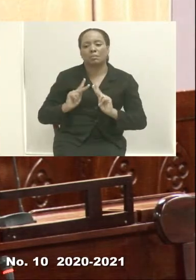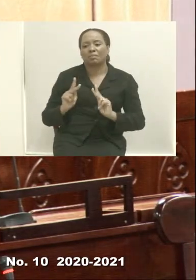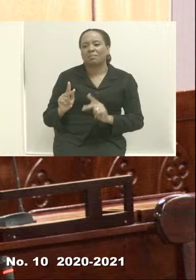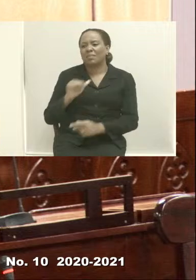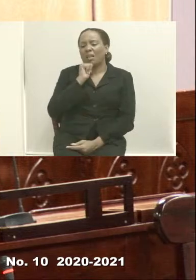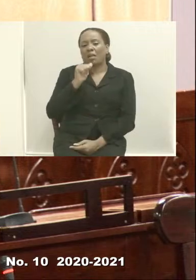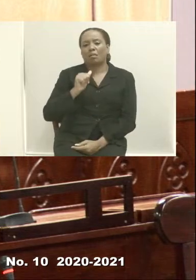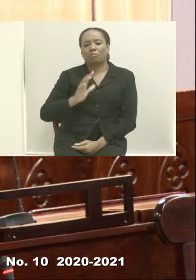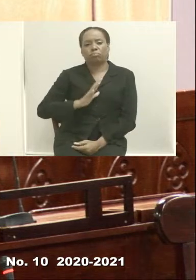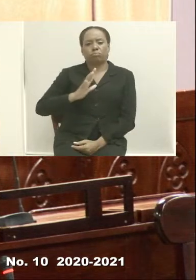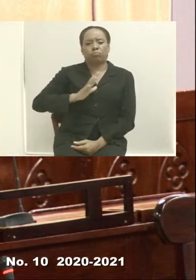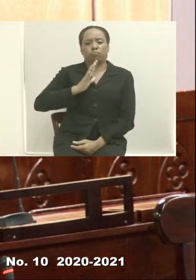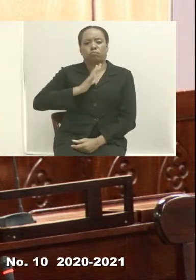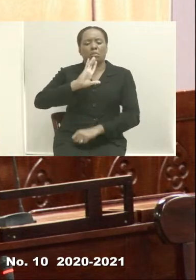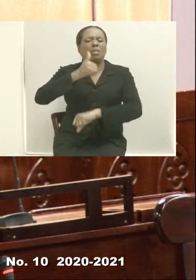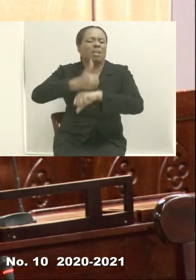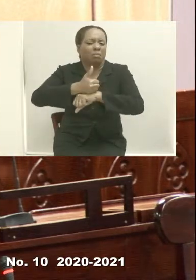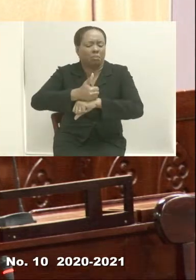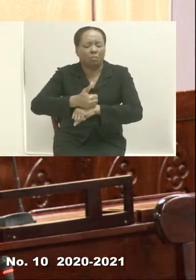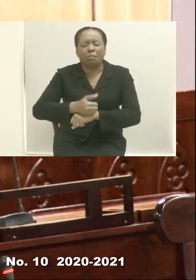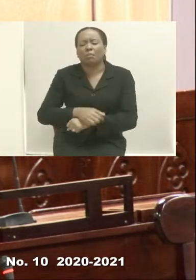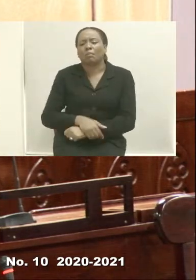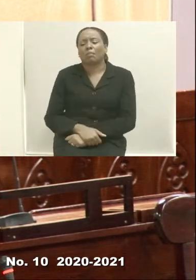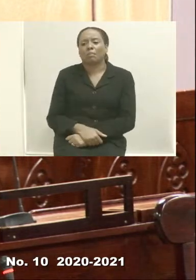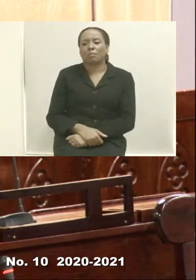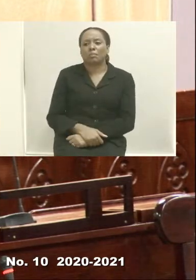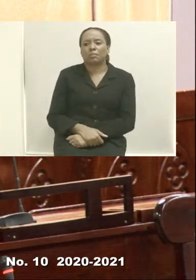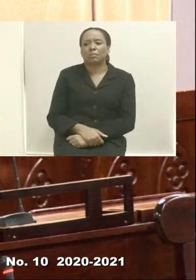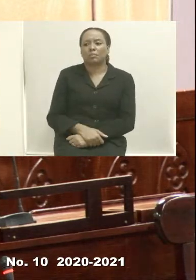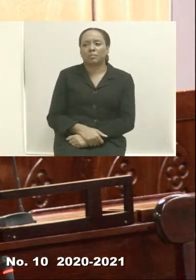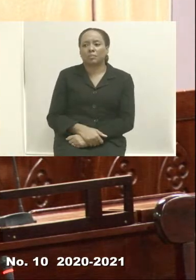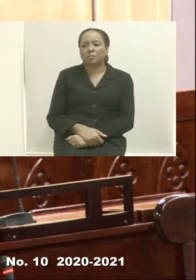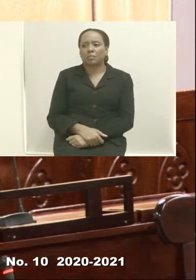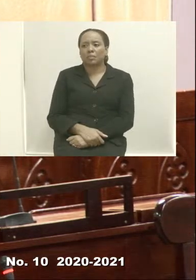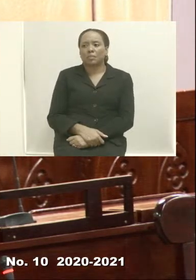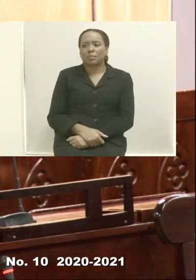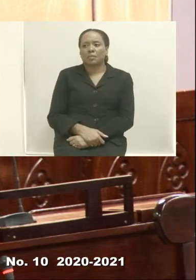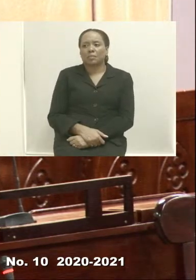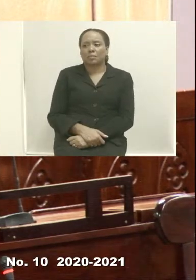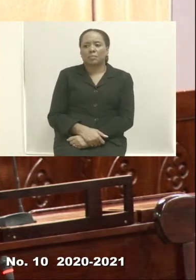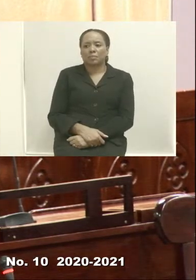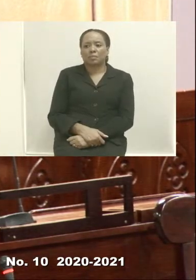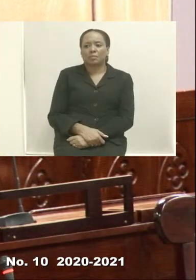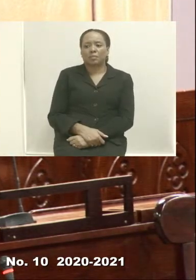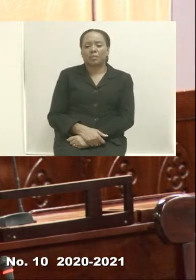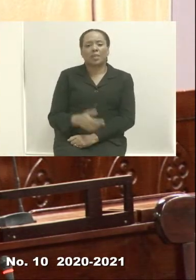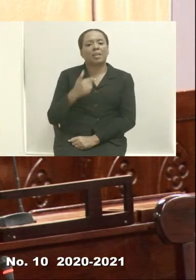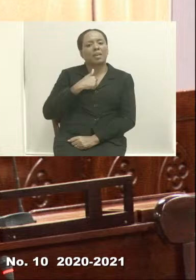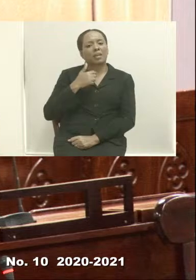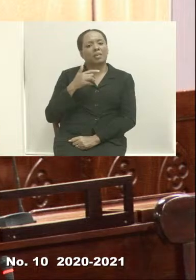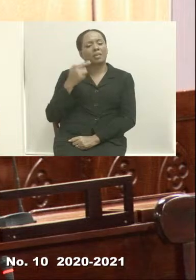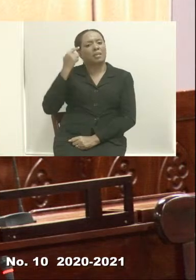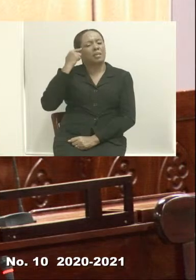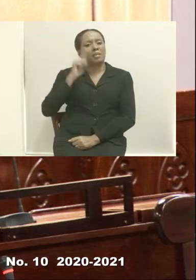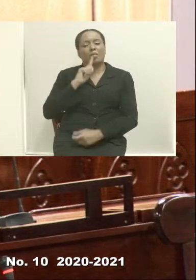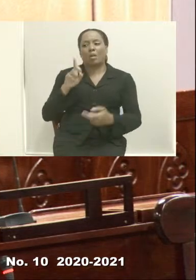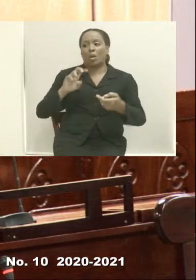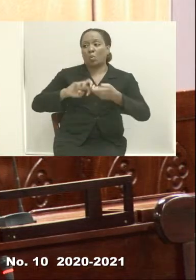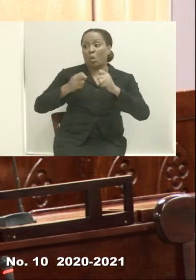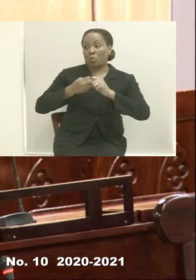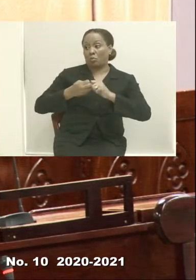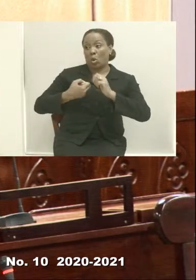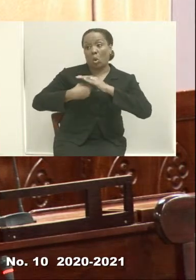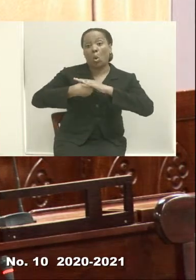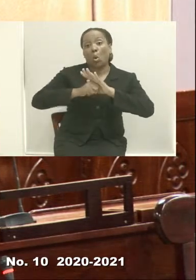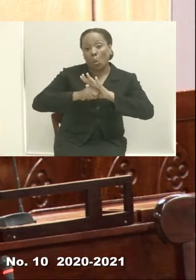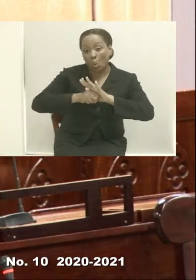of the concerns that they have had, I think the issue of COVID has highlighted the fact that